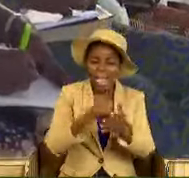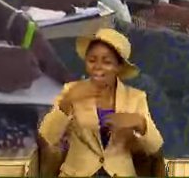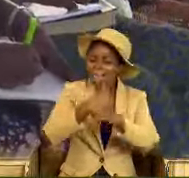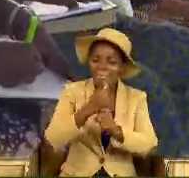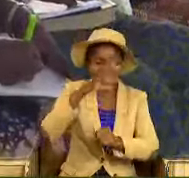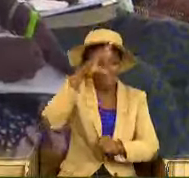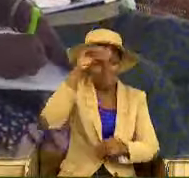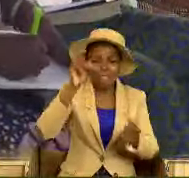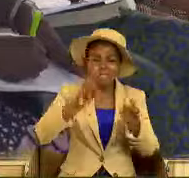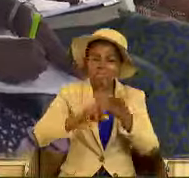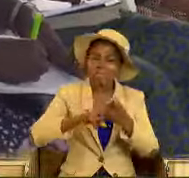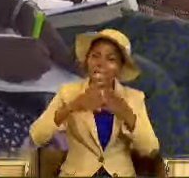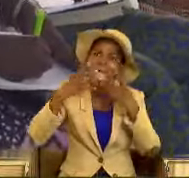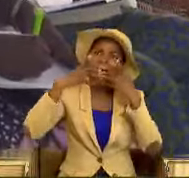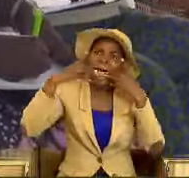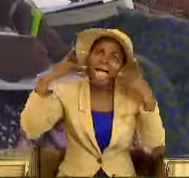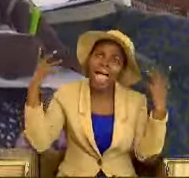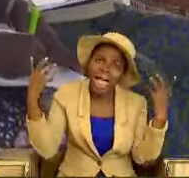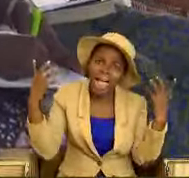wonder